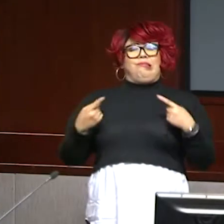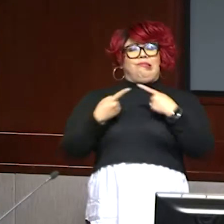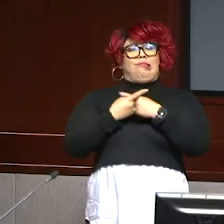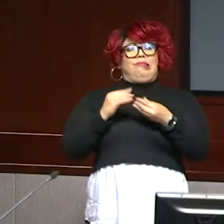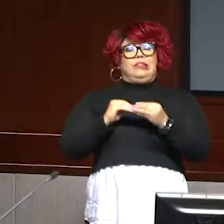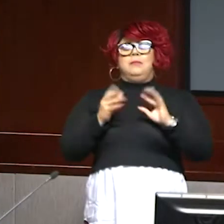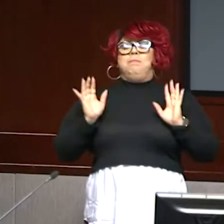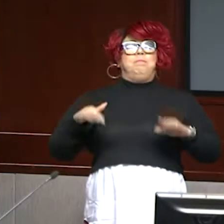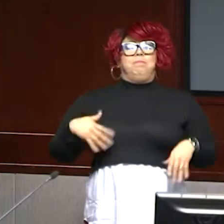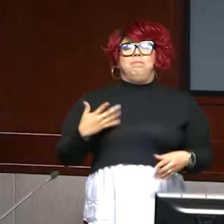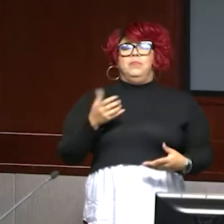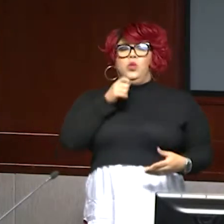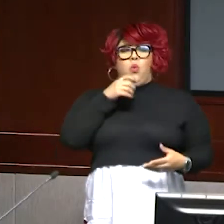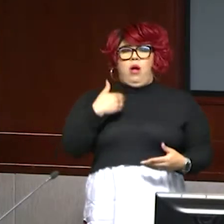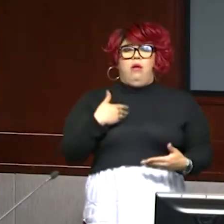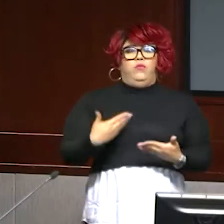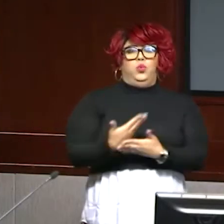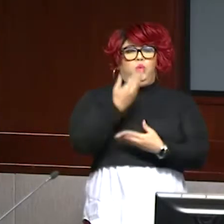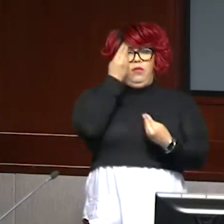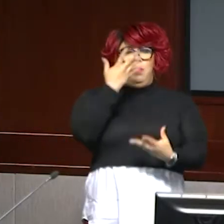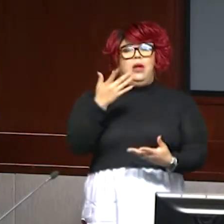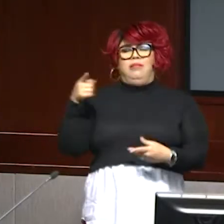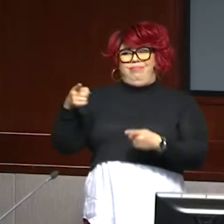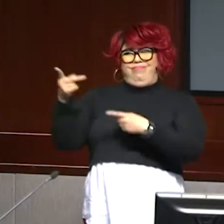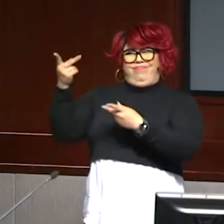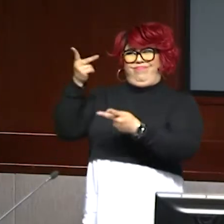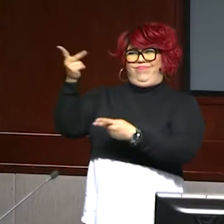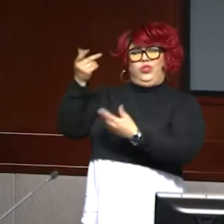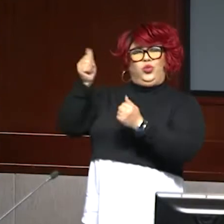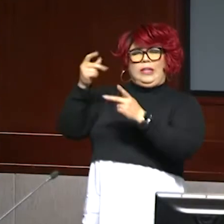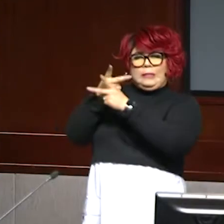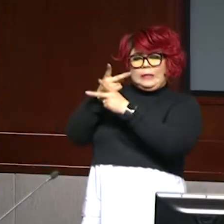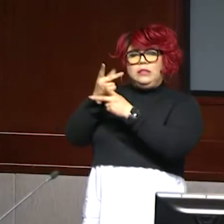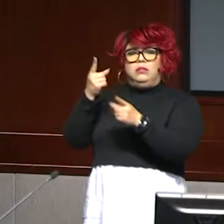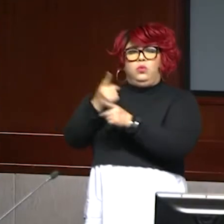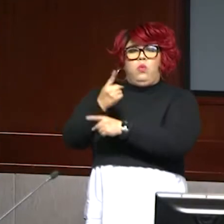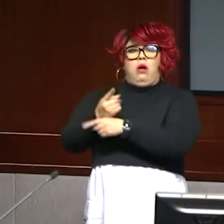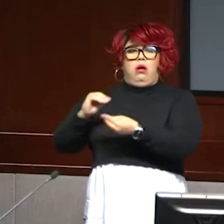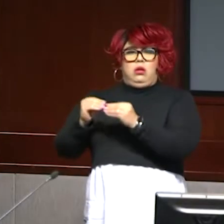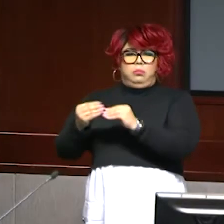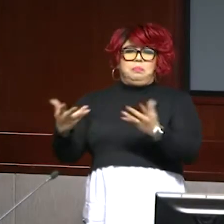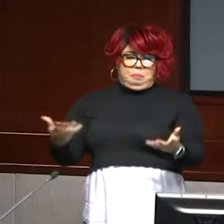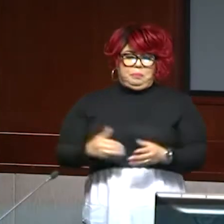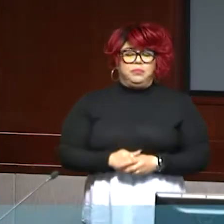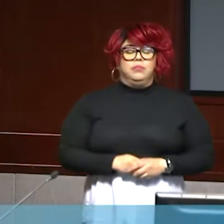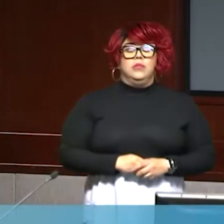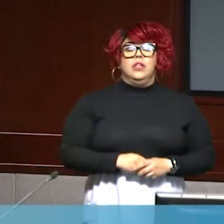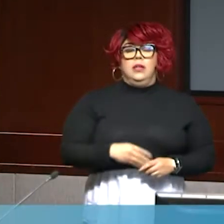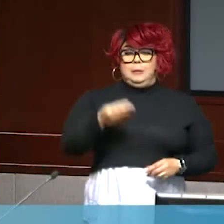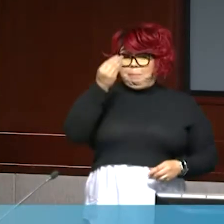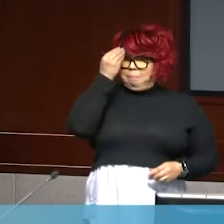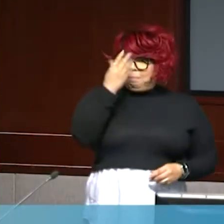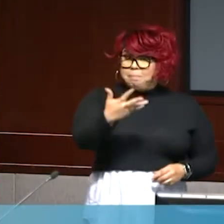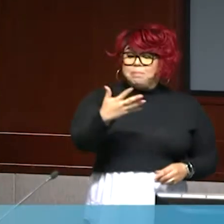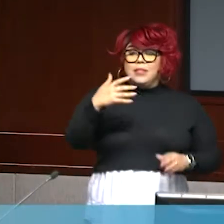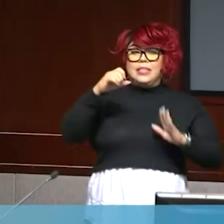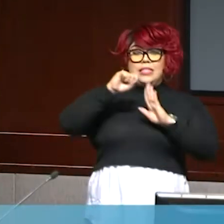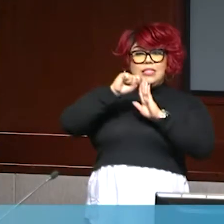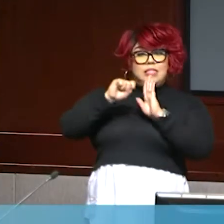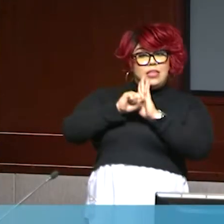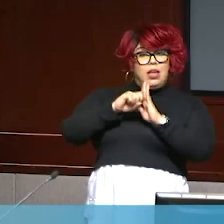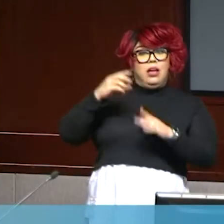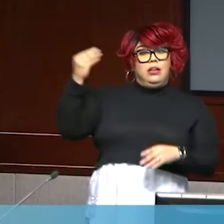an update today as they are trying to reconcile those numbers. It is important to note that the state is reporting, though, to